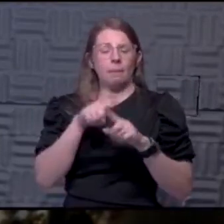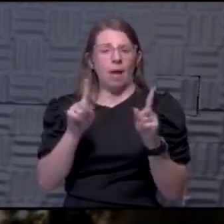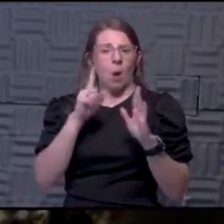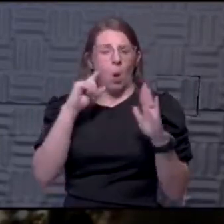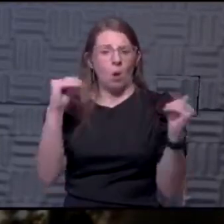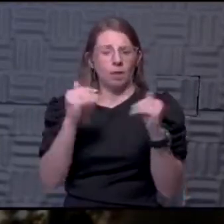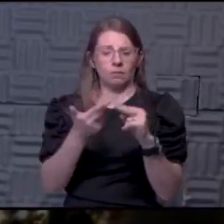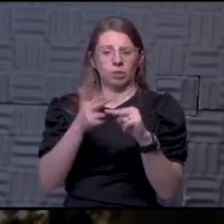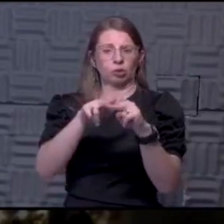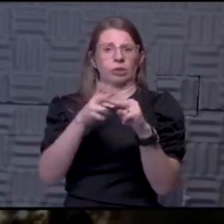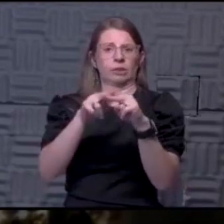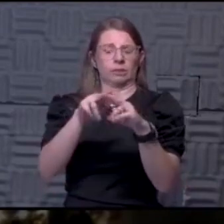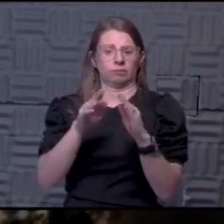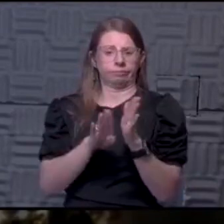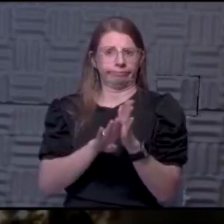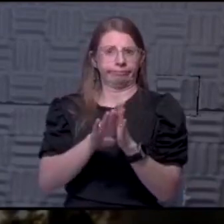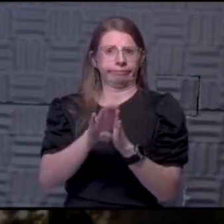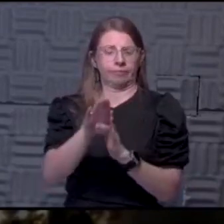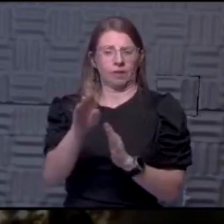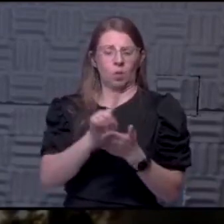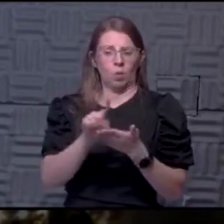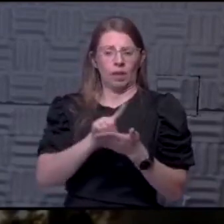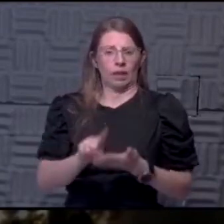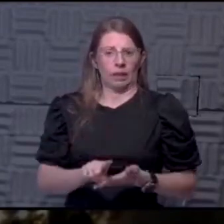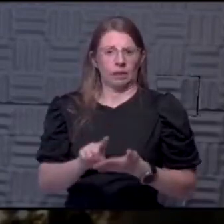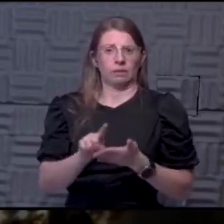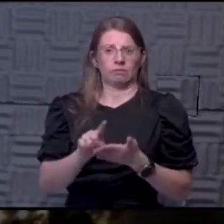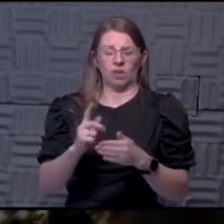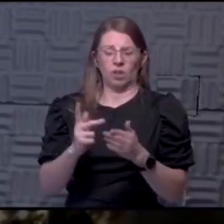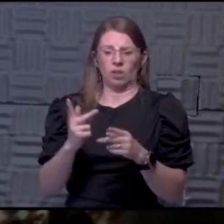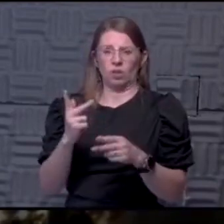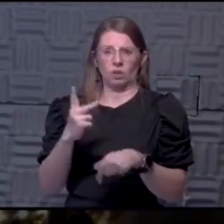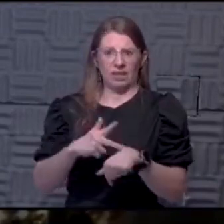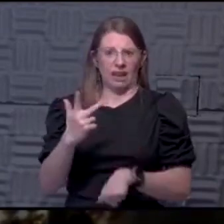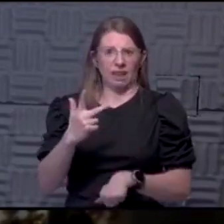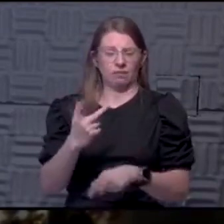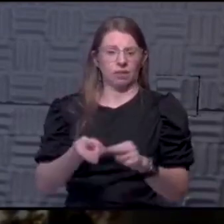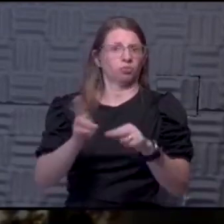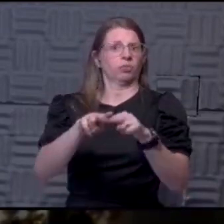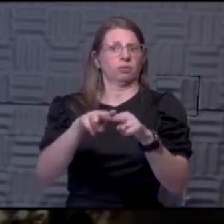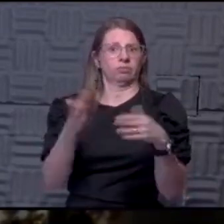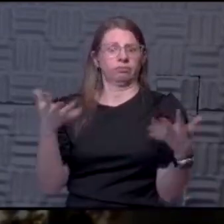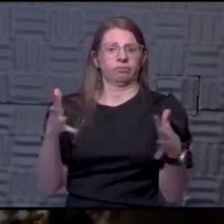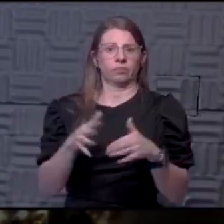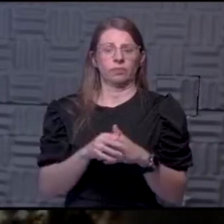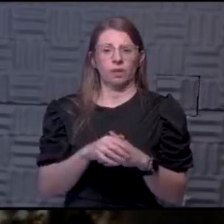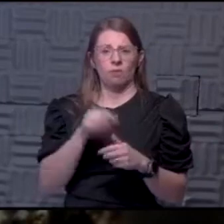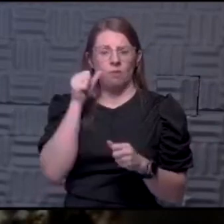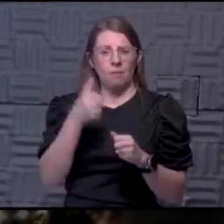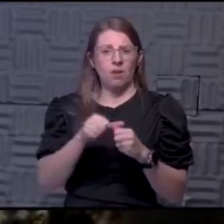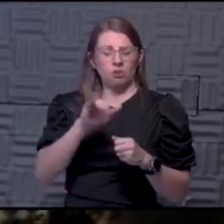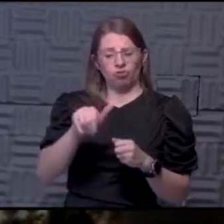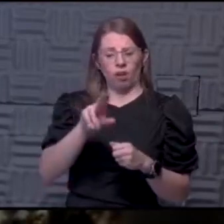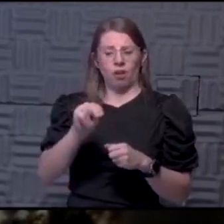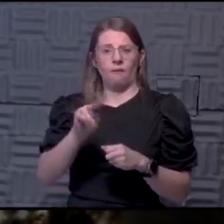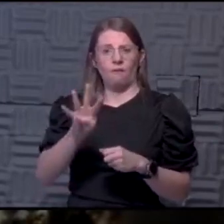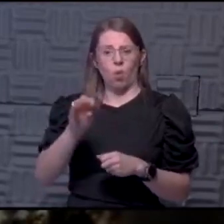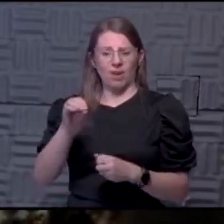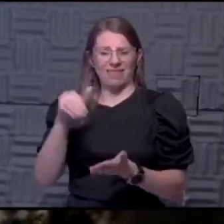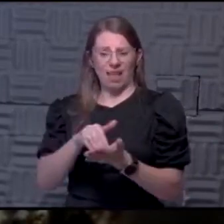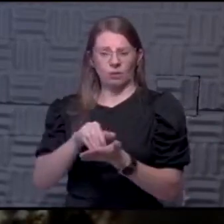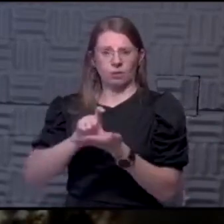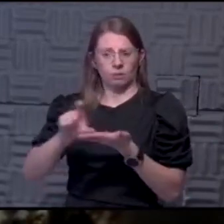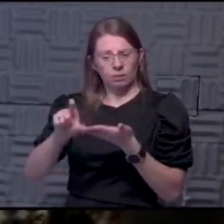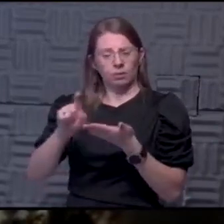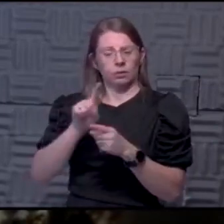mind, we've increased the weekly vaccinations by threefold already. You remember back in the bad old days in January where we had 40,000 doses a